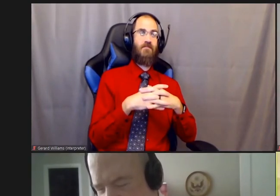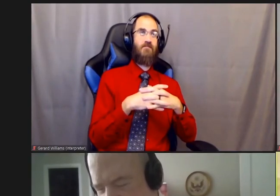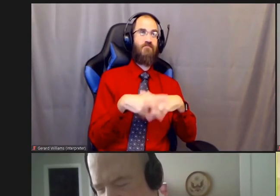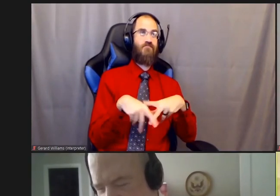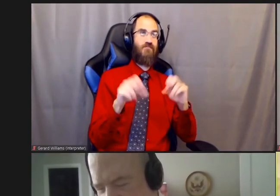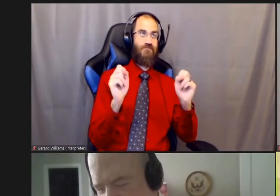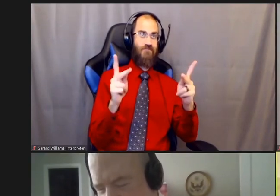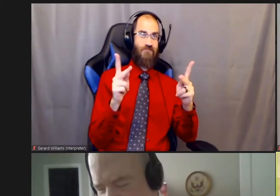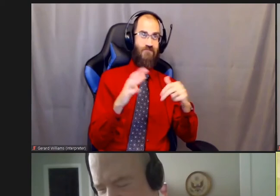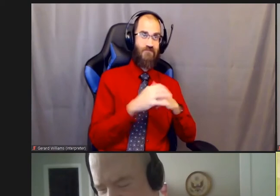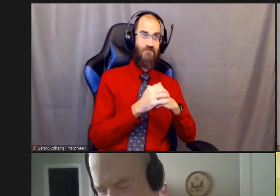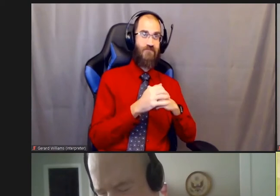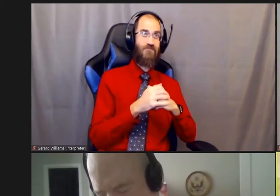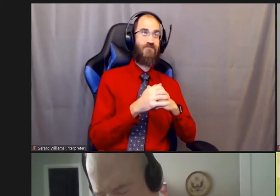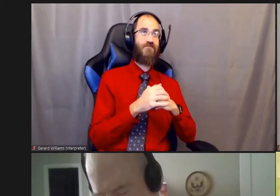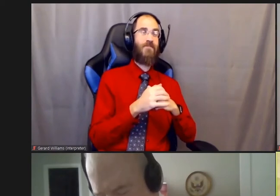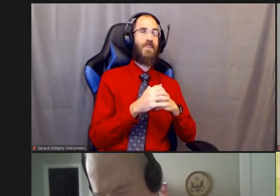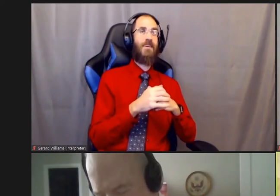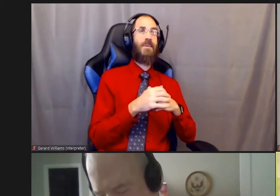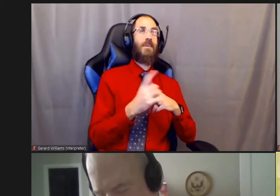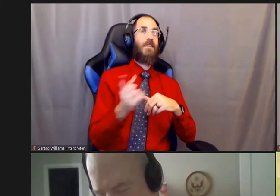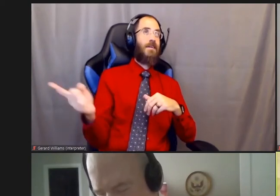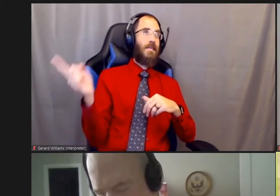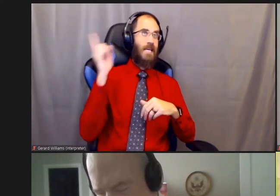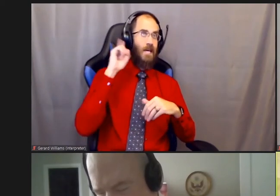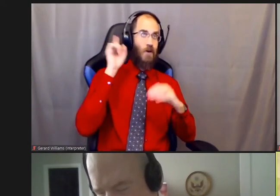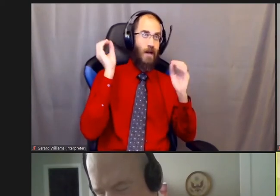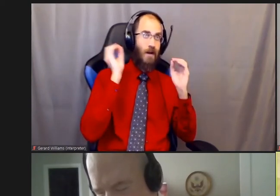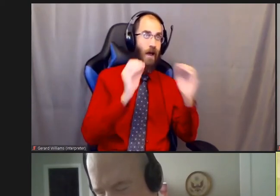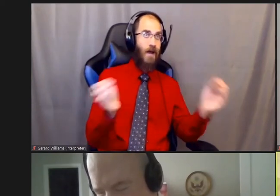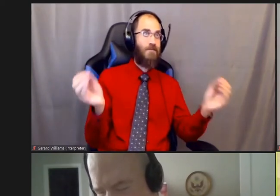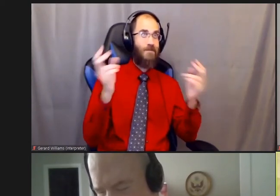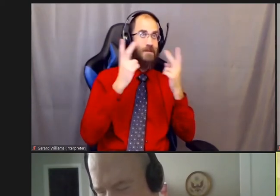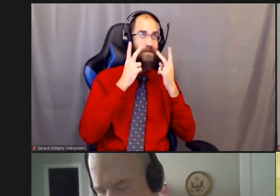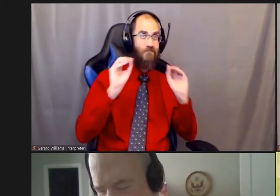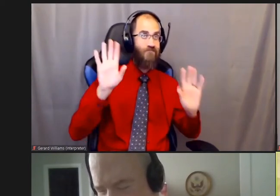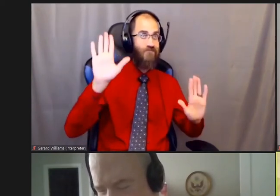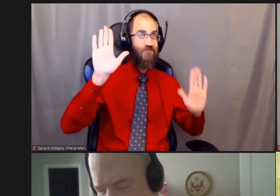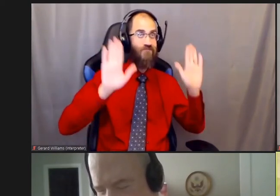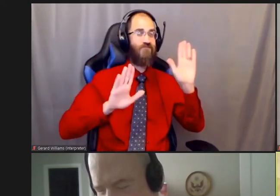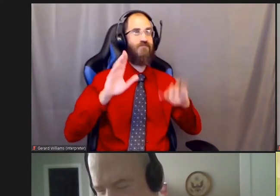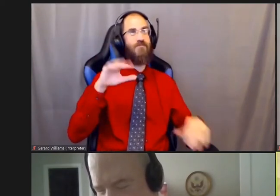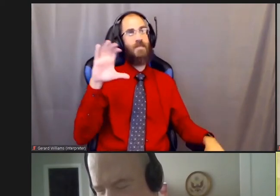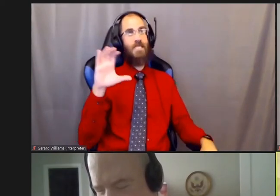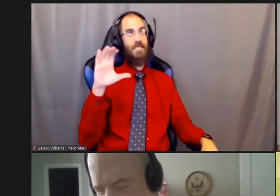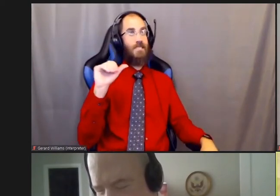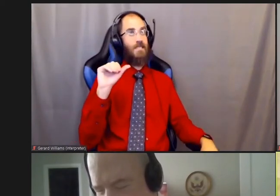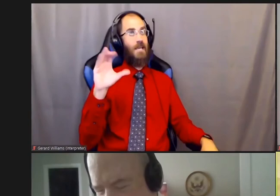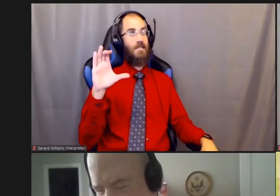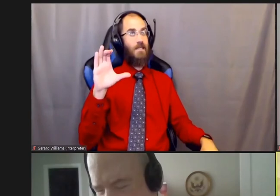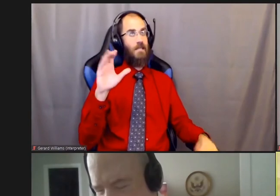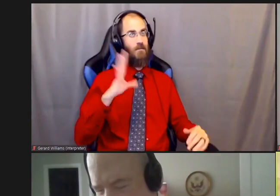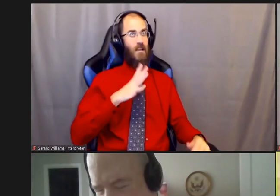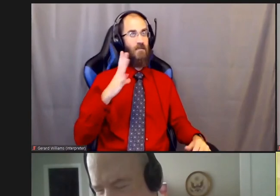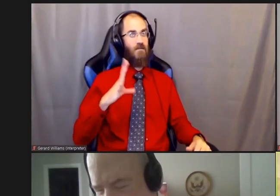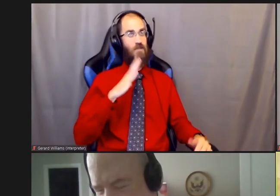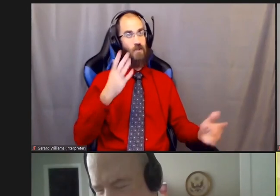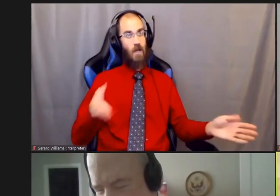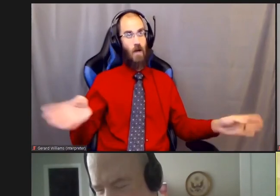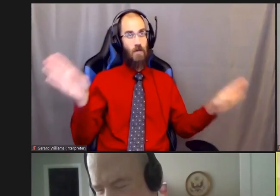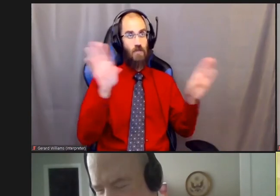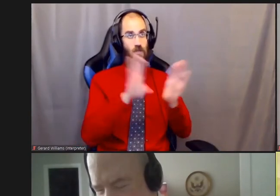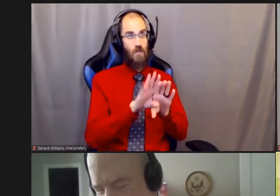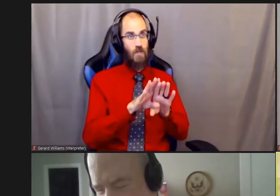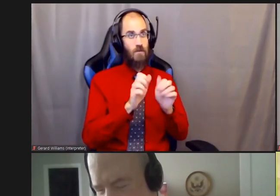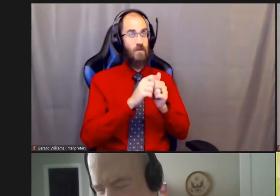Okay, well, hearing and seeing none, the Consumer Advisory Committee is adjourned. And with